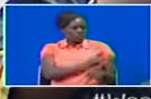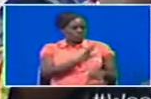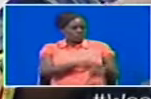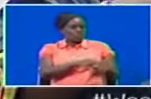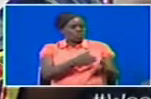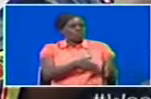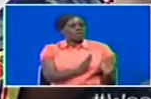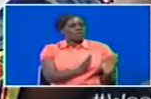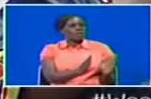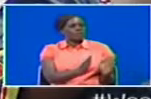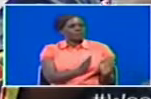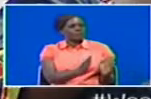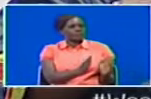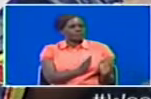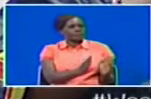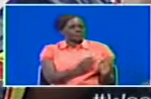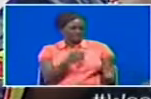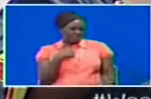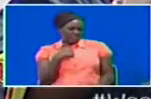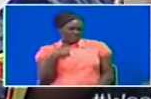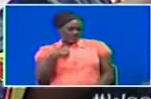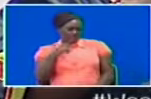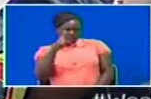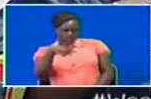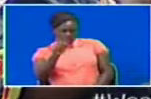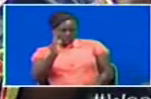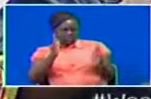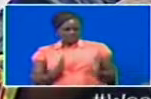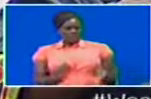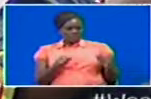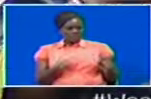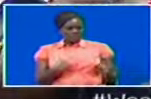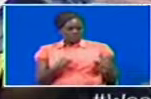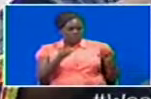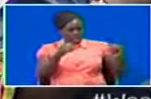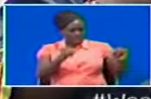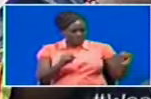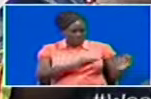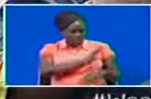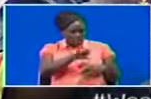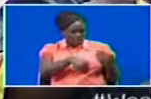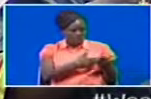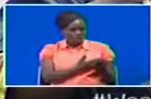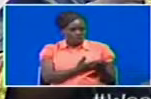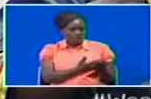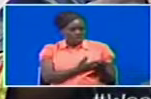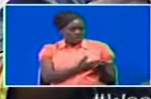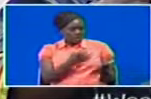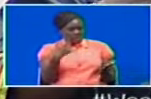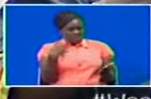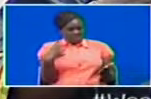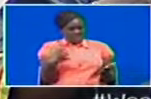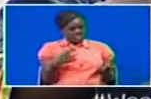it benefits them. So I feel I'm the right person who can be able to unite all Merus, because we are rich in